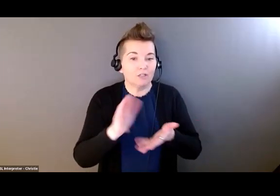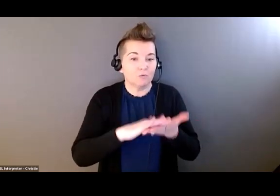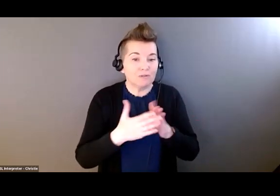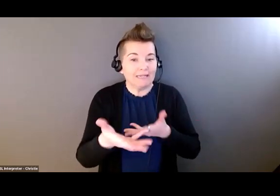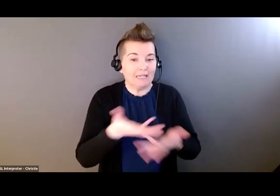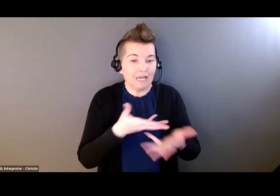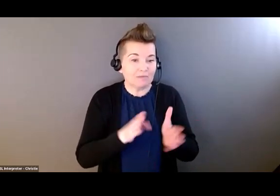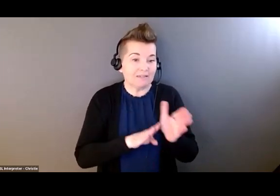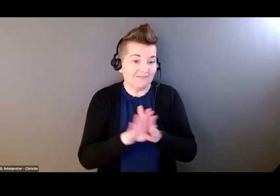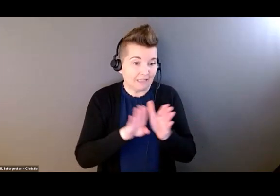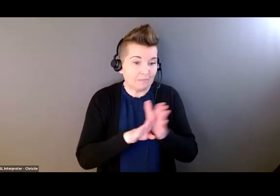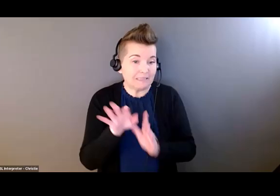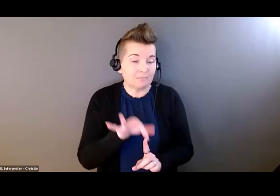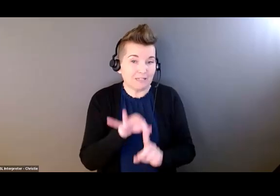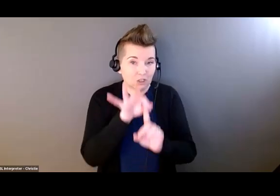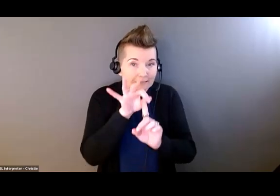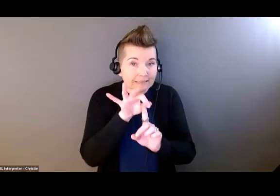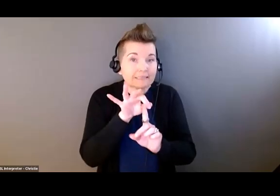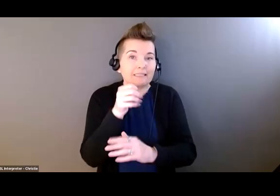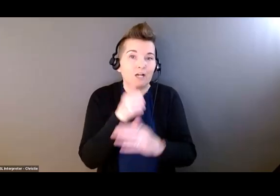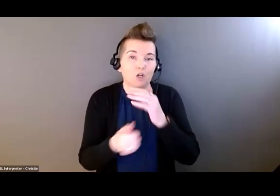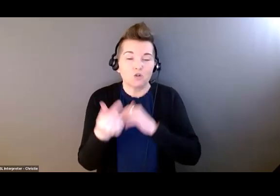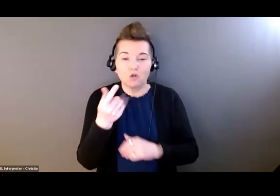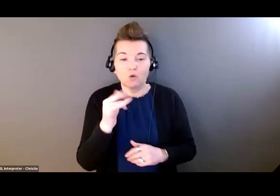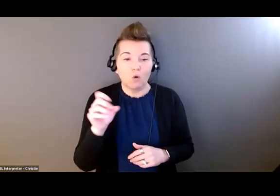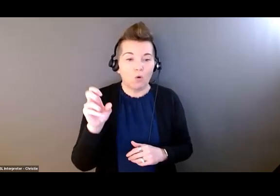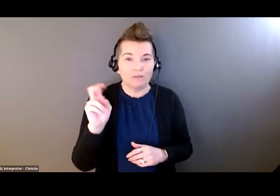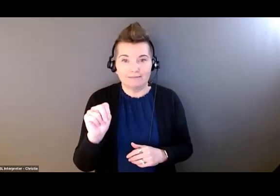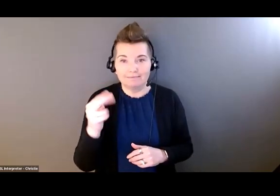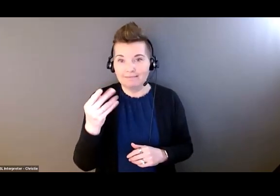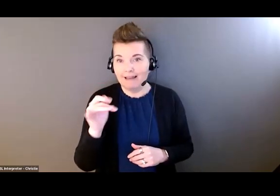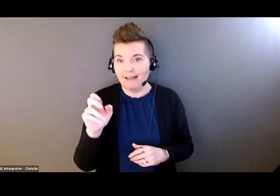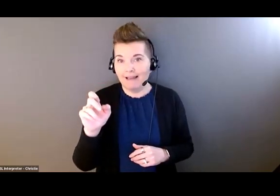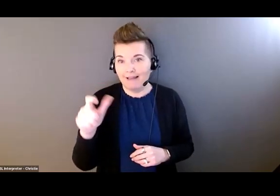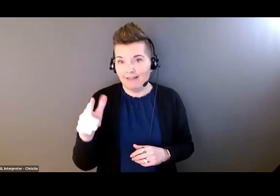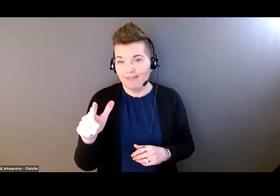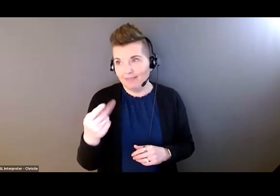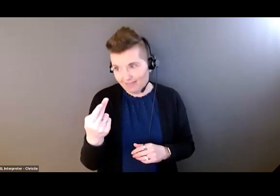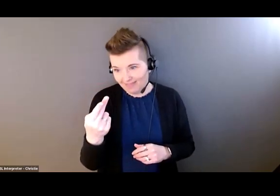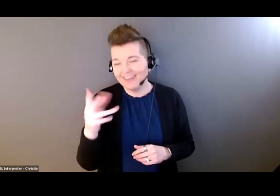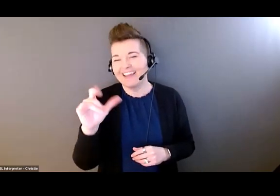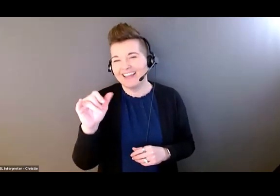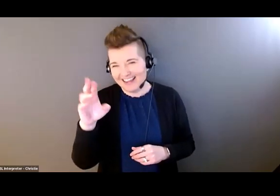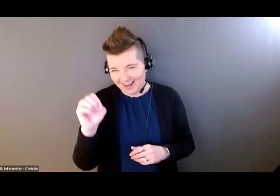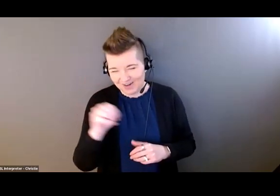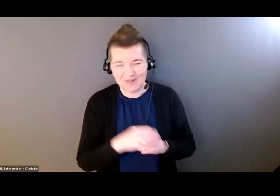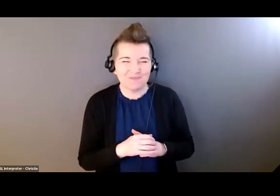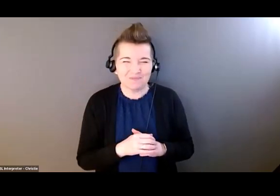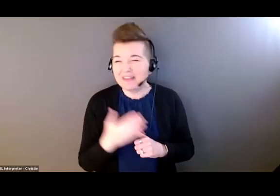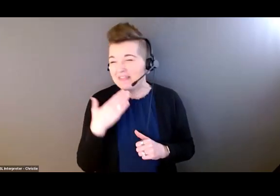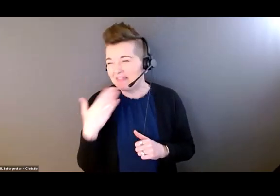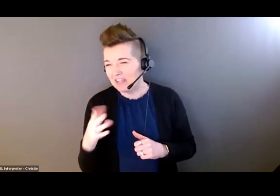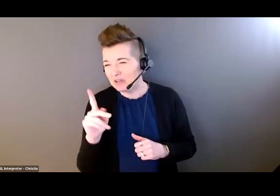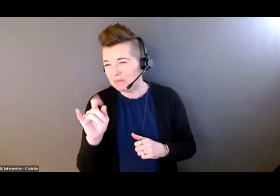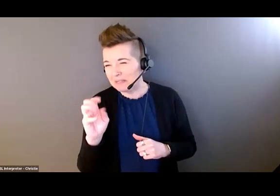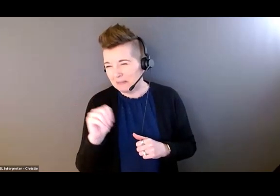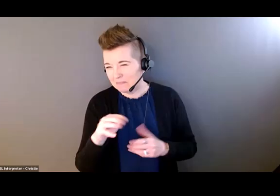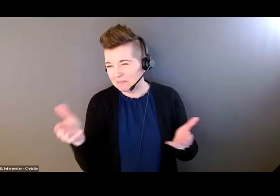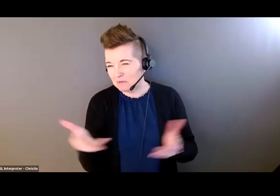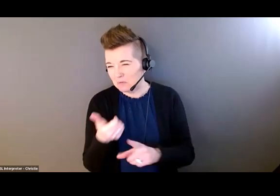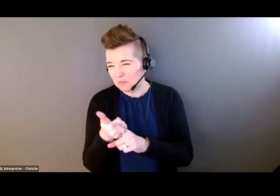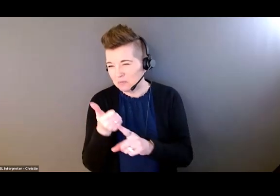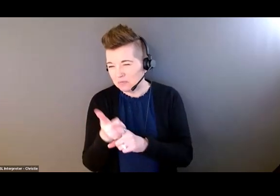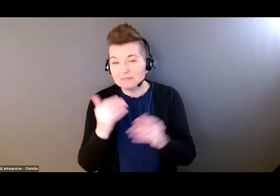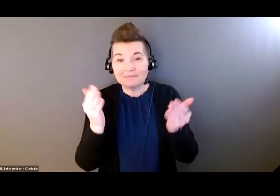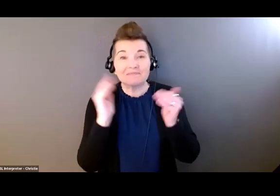Community Engagement and Program Development Specialist with Golden Healthcare, and I'm very excited to be here with you today. Thanks very